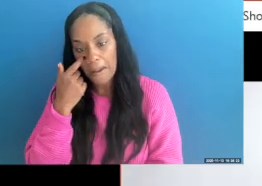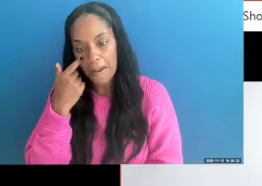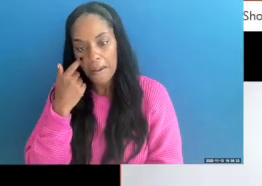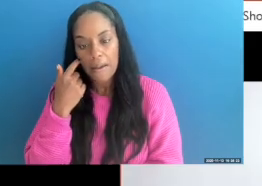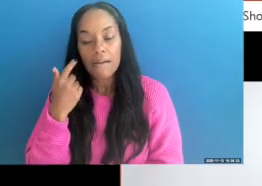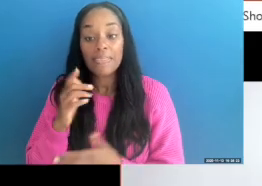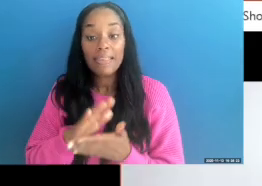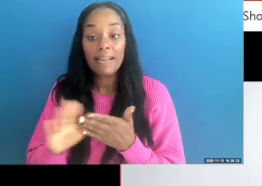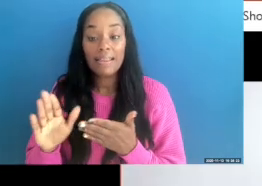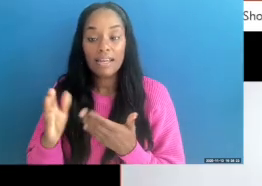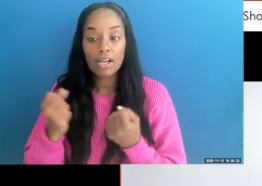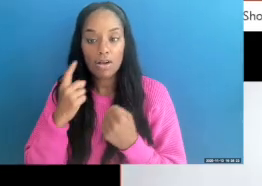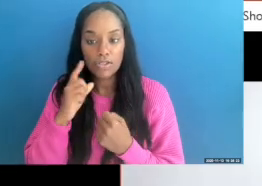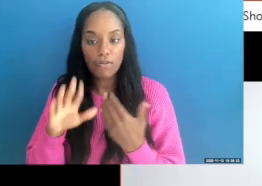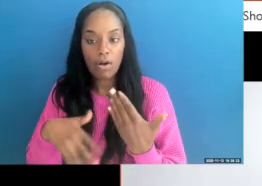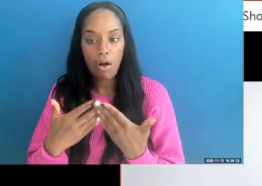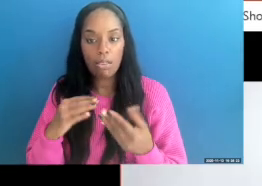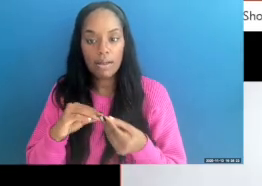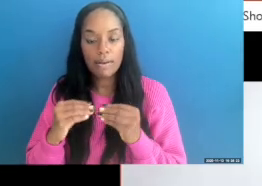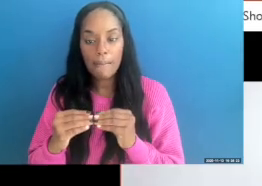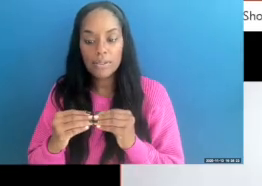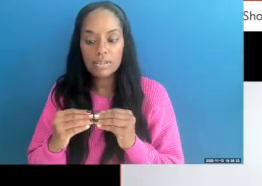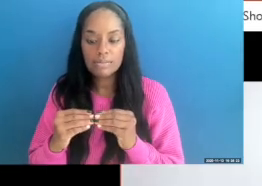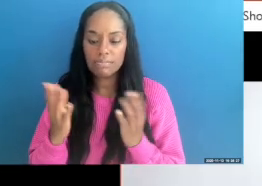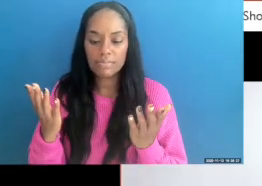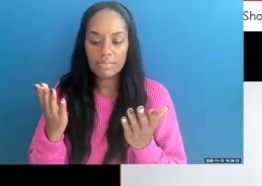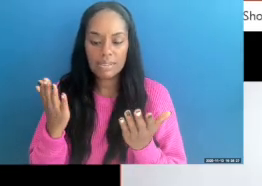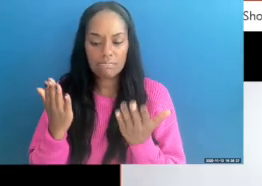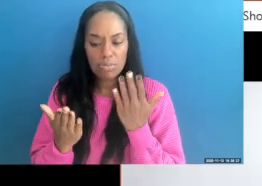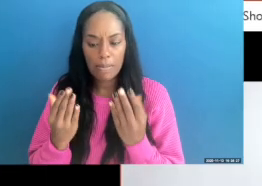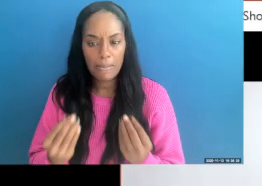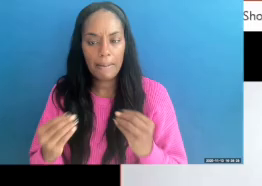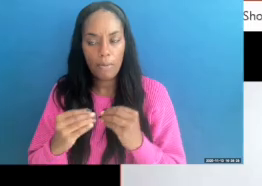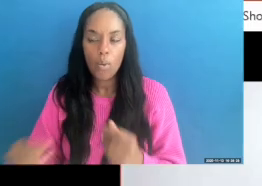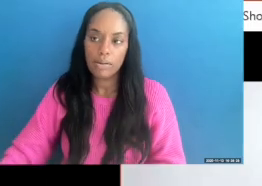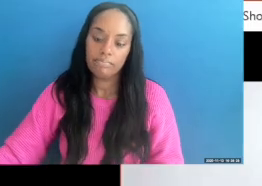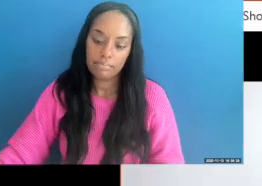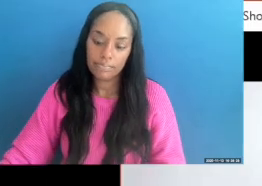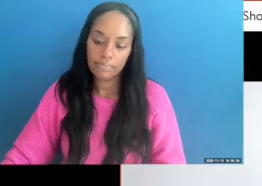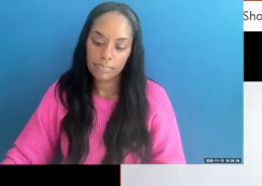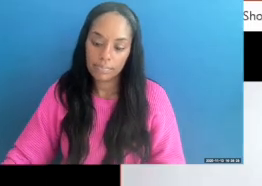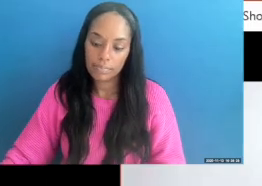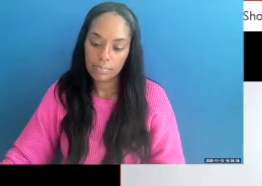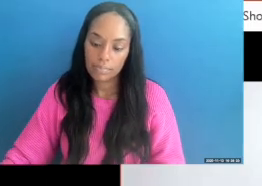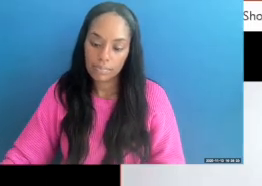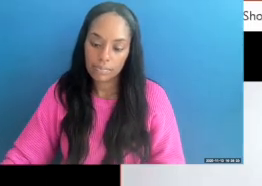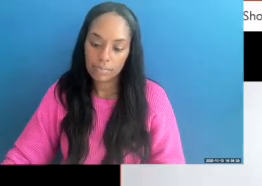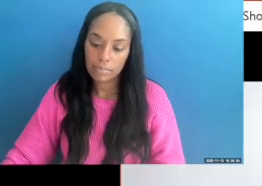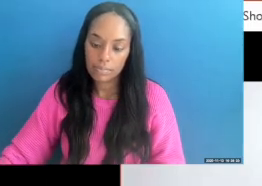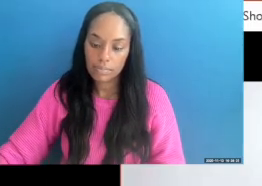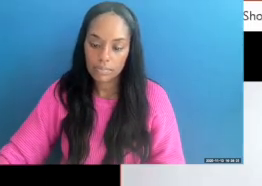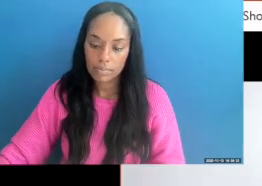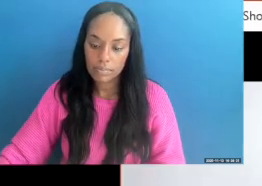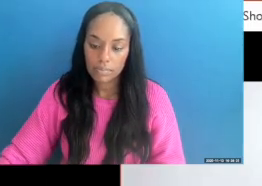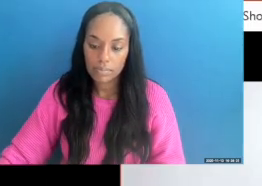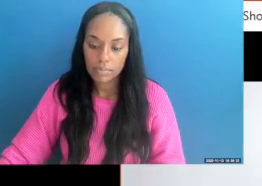do think that when it comes to the Clean Cars for All numbers, it likely is a bit more on, it's not